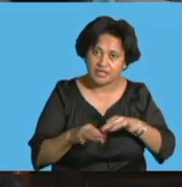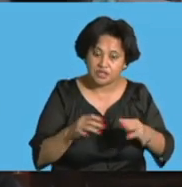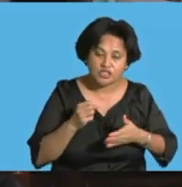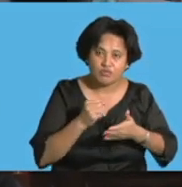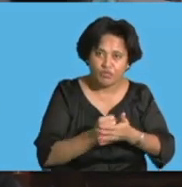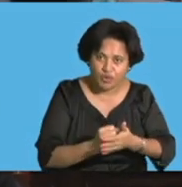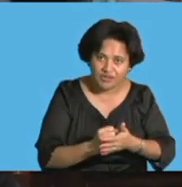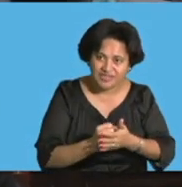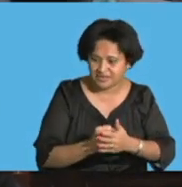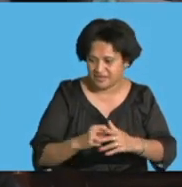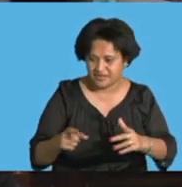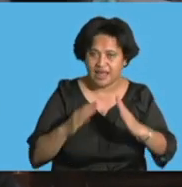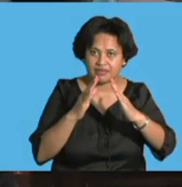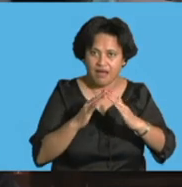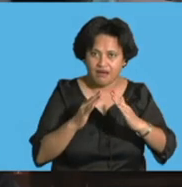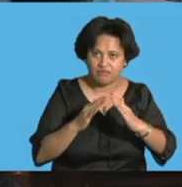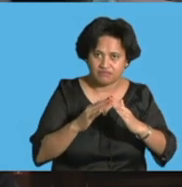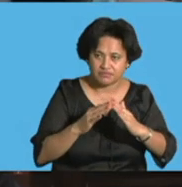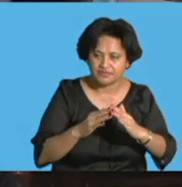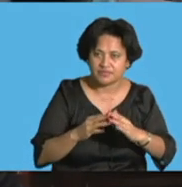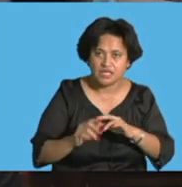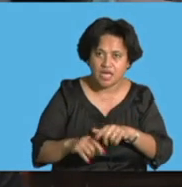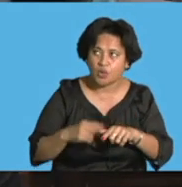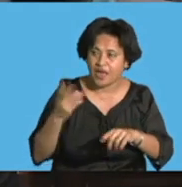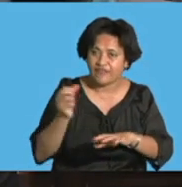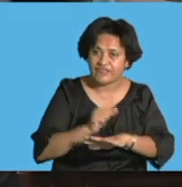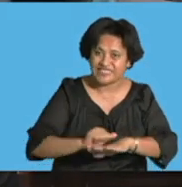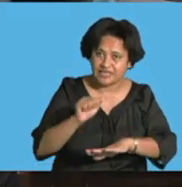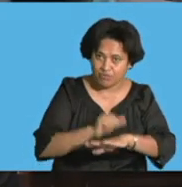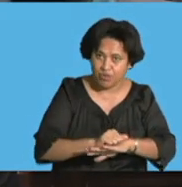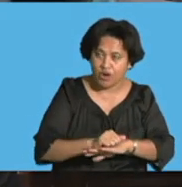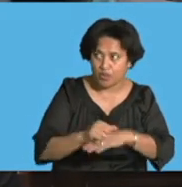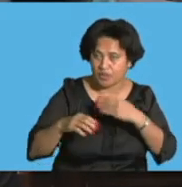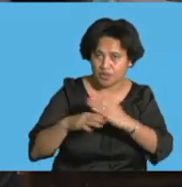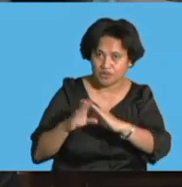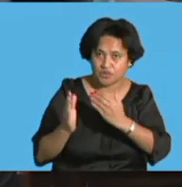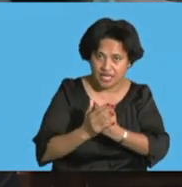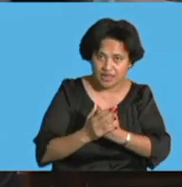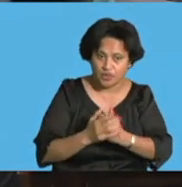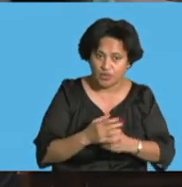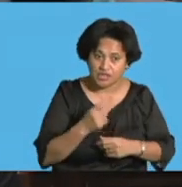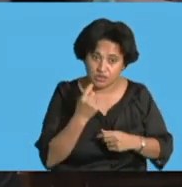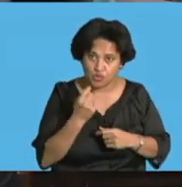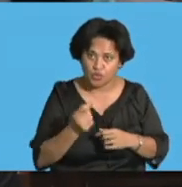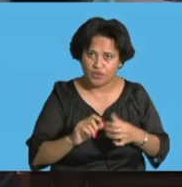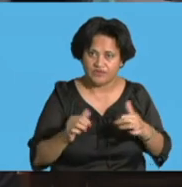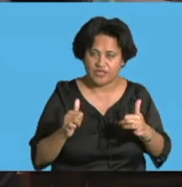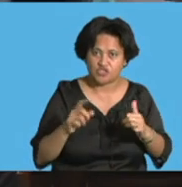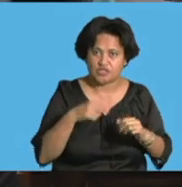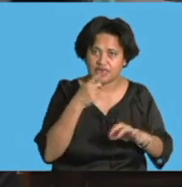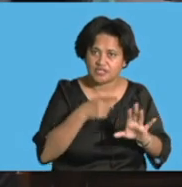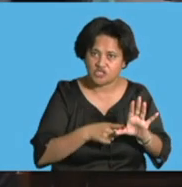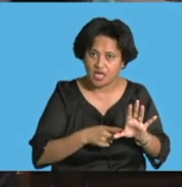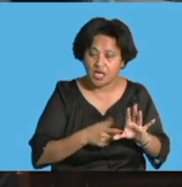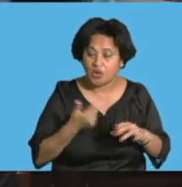design protocols. With the expertise from Singapore, work is expected to be completed during the next financial year. Master plans